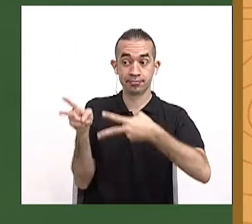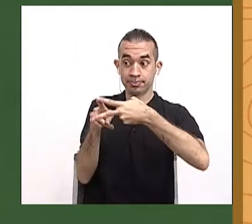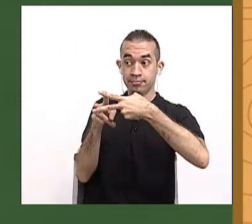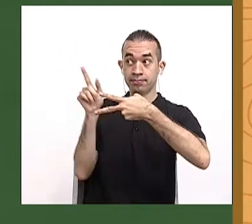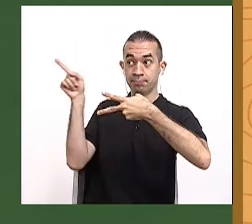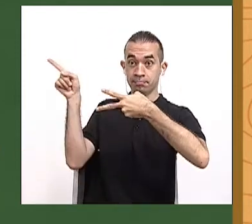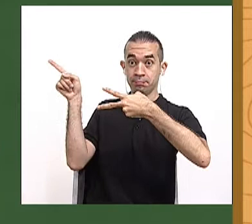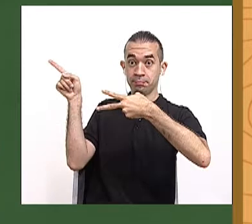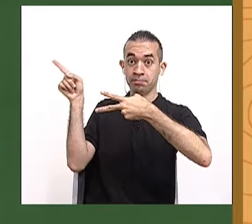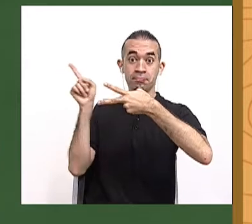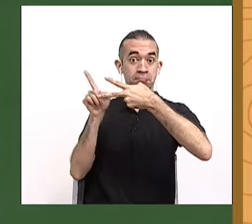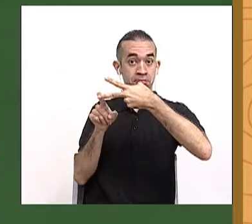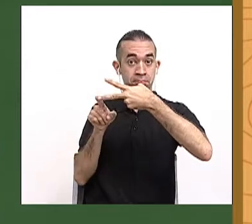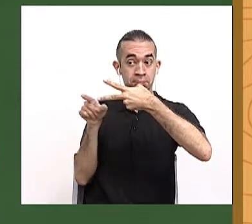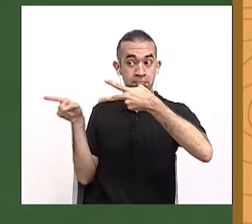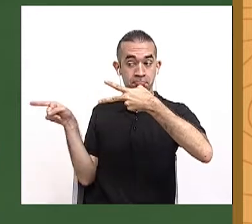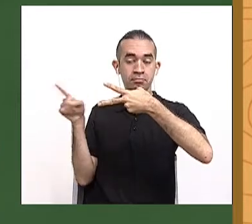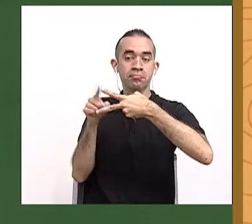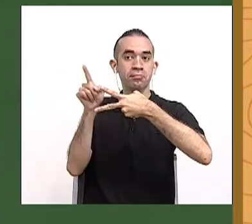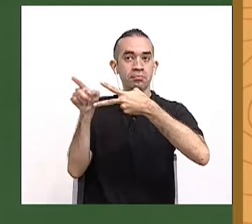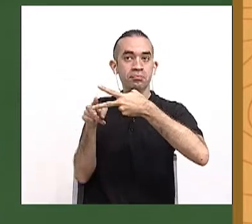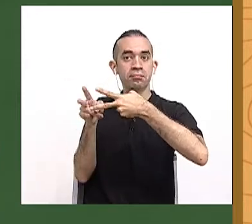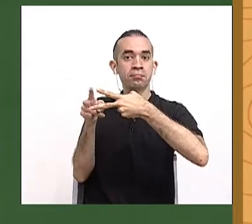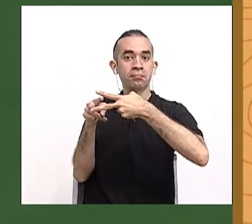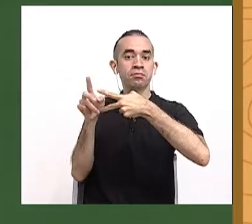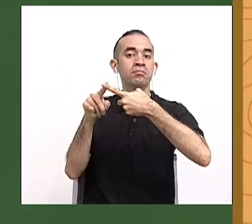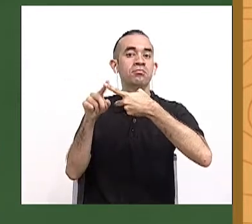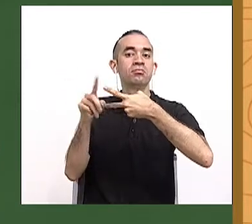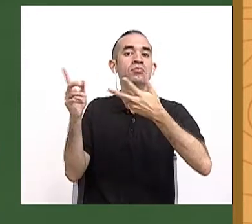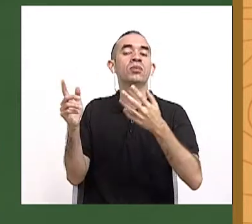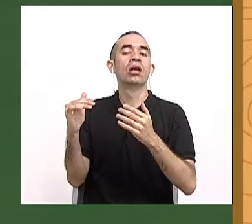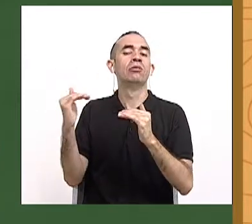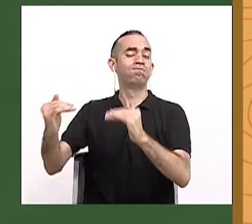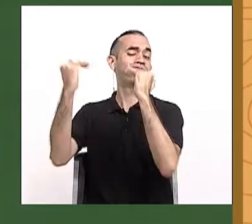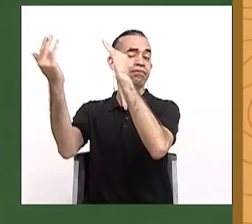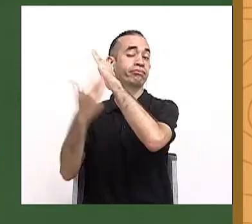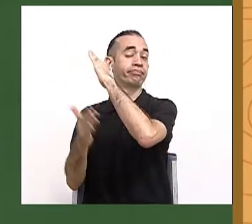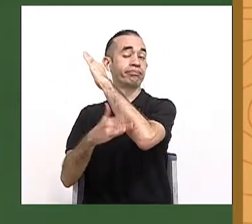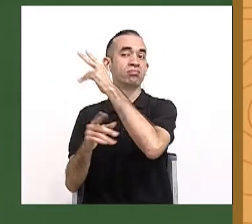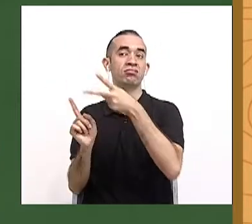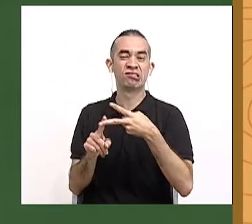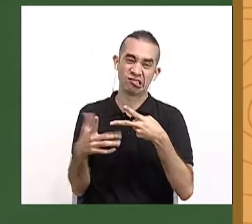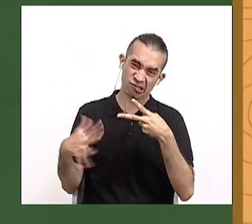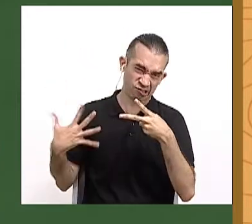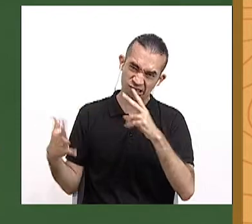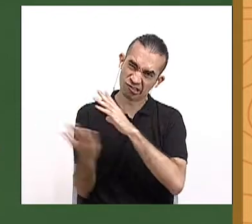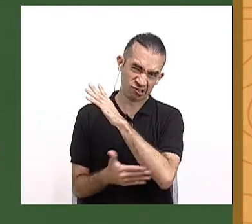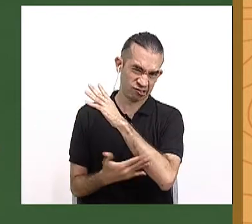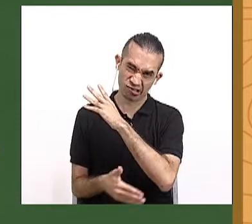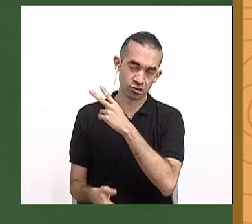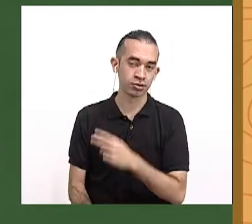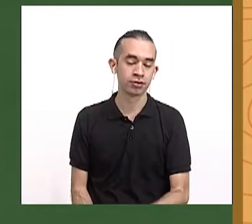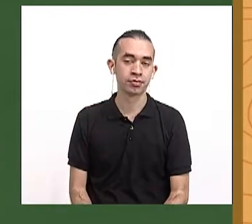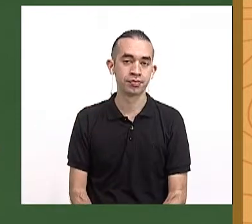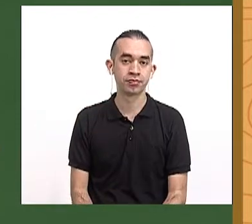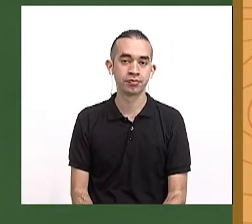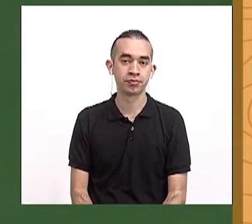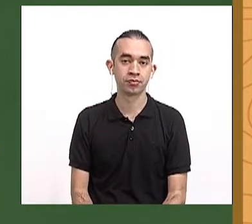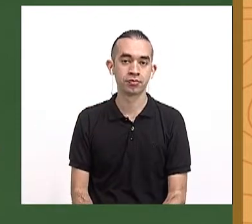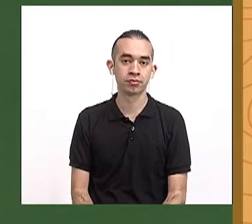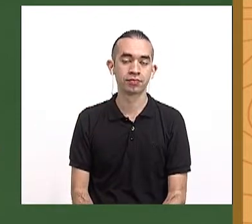Highest quality goods, or the opposite, poorest quality goods. That is not